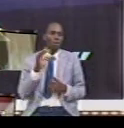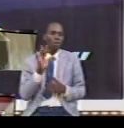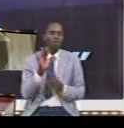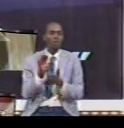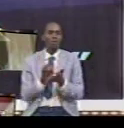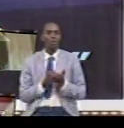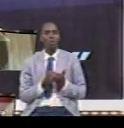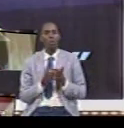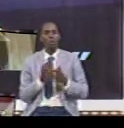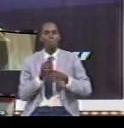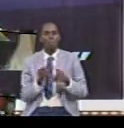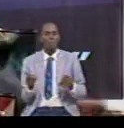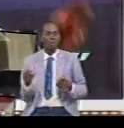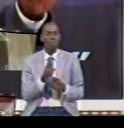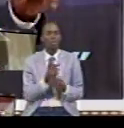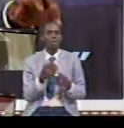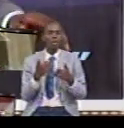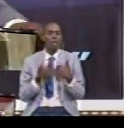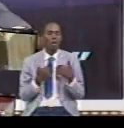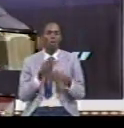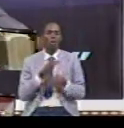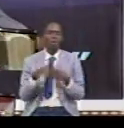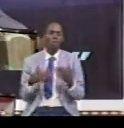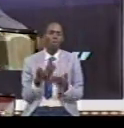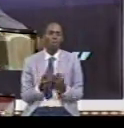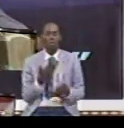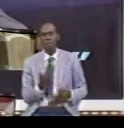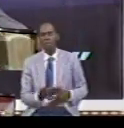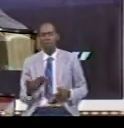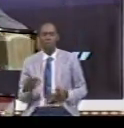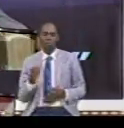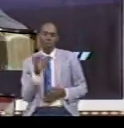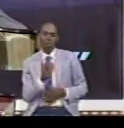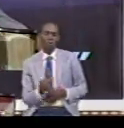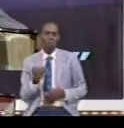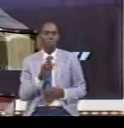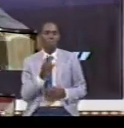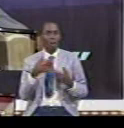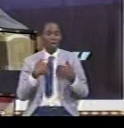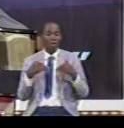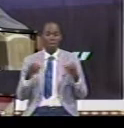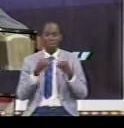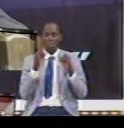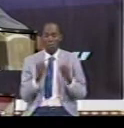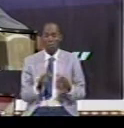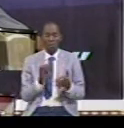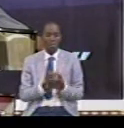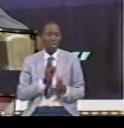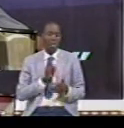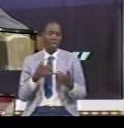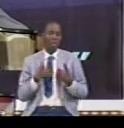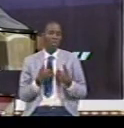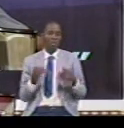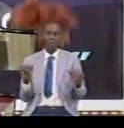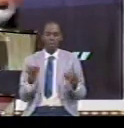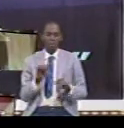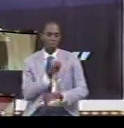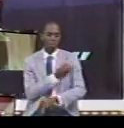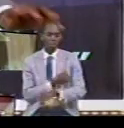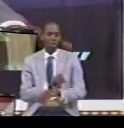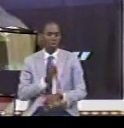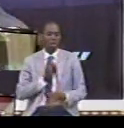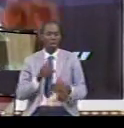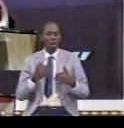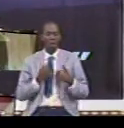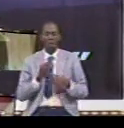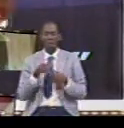own, but they had all things common. You have the same power that I have, the same authority I have,